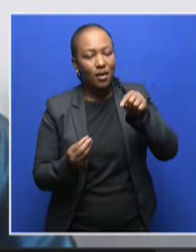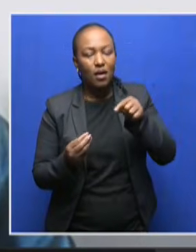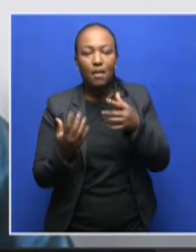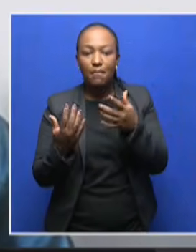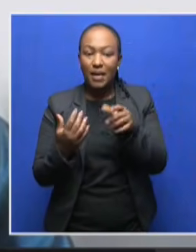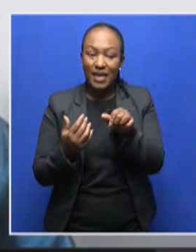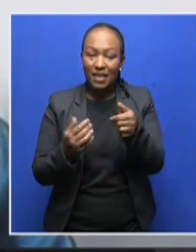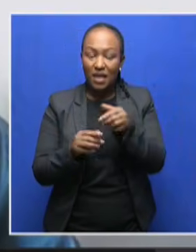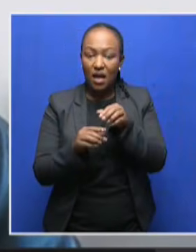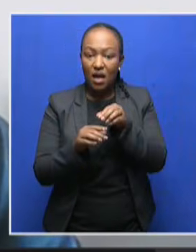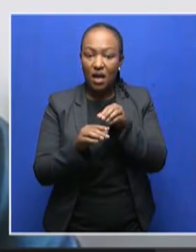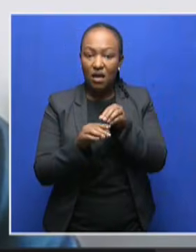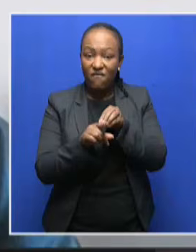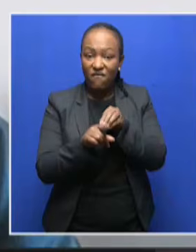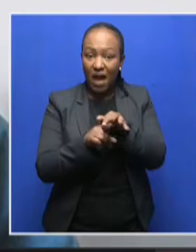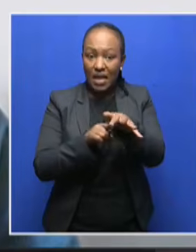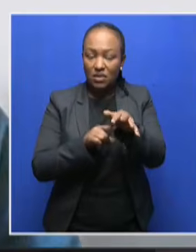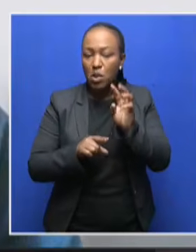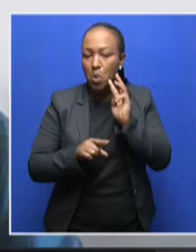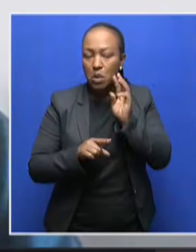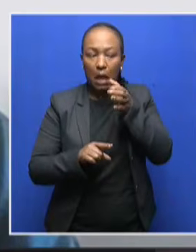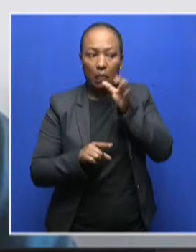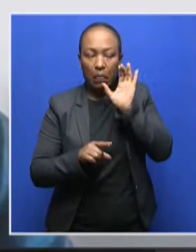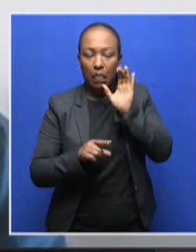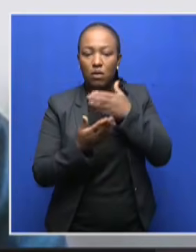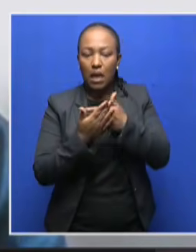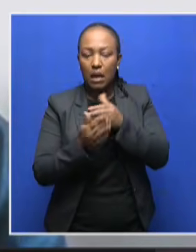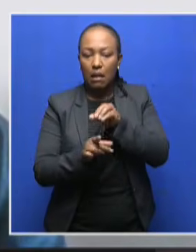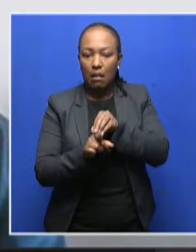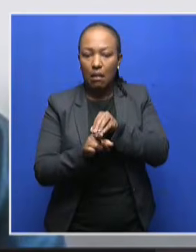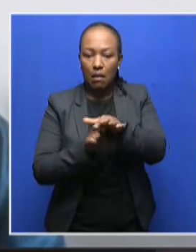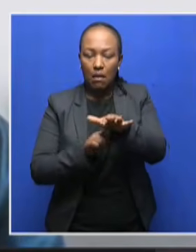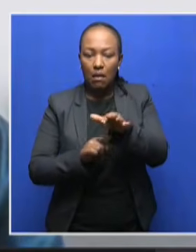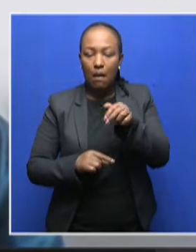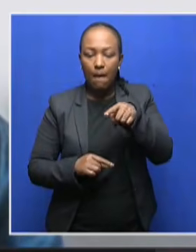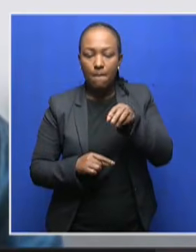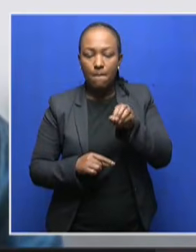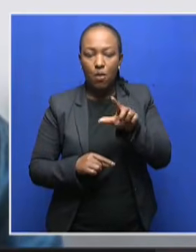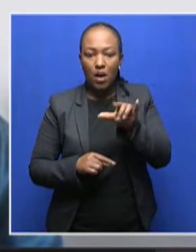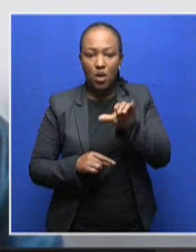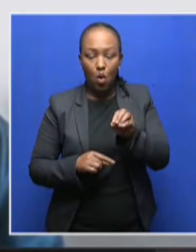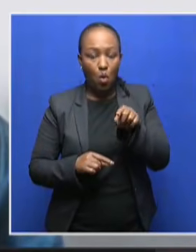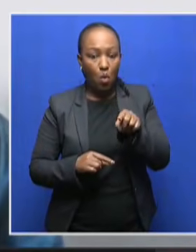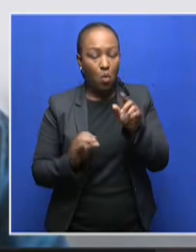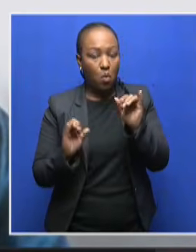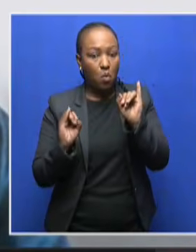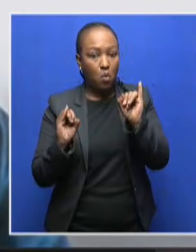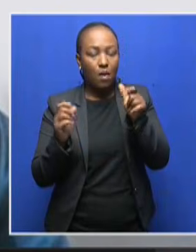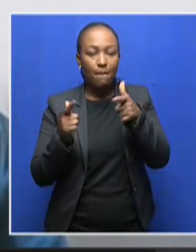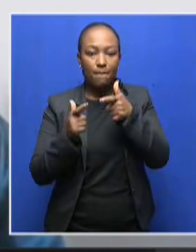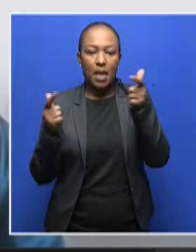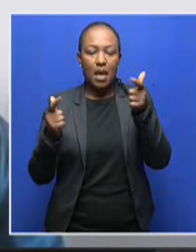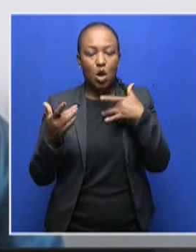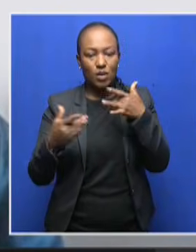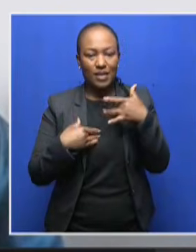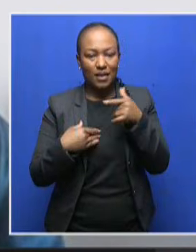and especially if you don't have high vaccine coverage. I think polio is probably one of the lesser concerns. The bigger concerns are,